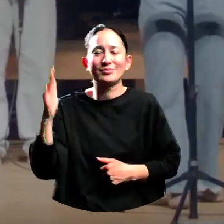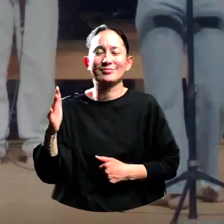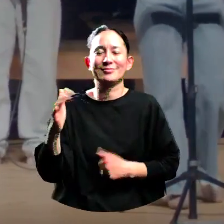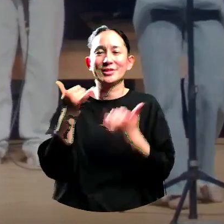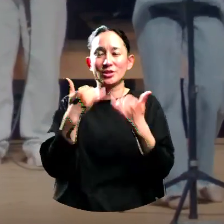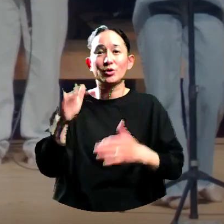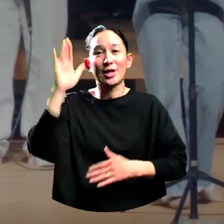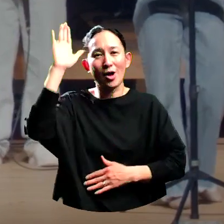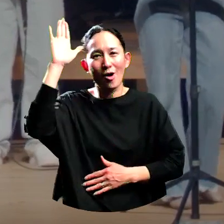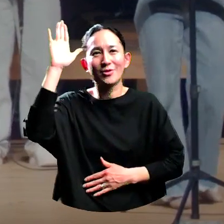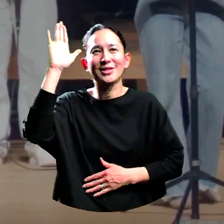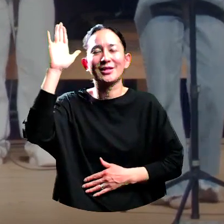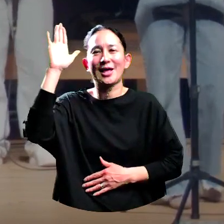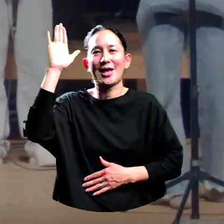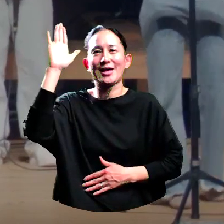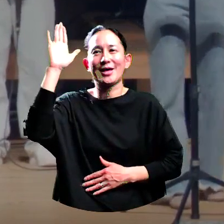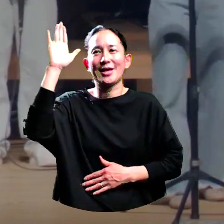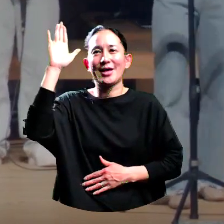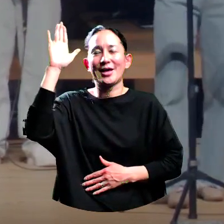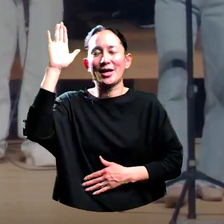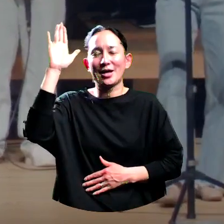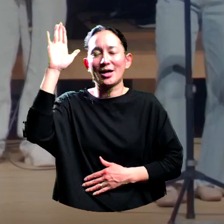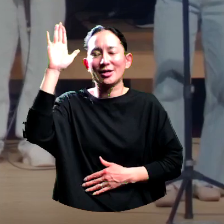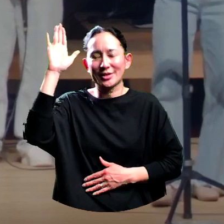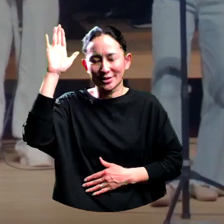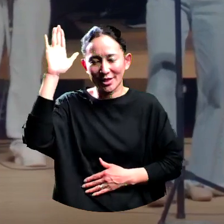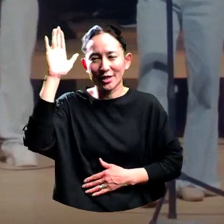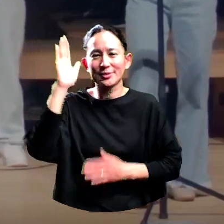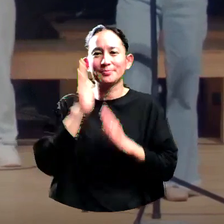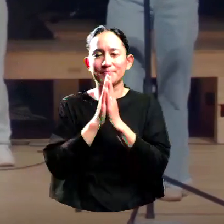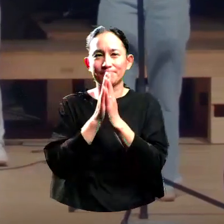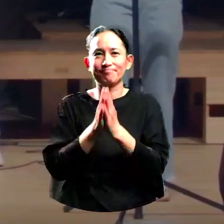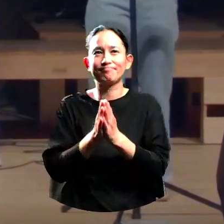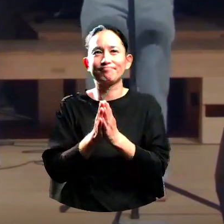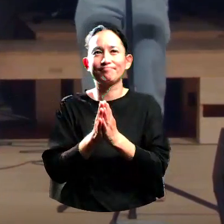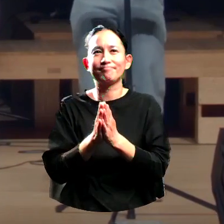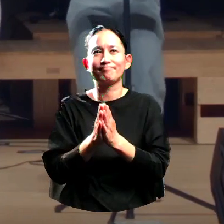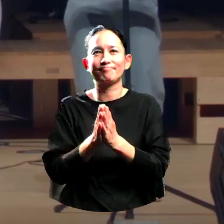Jesus is my Lord. If this is your desire, please raise your hand.